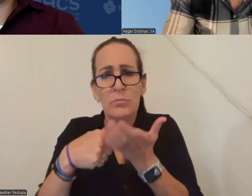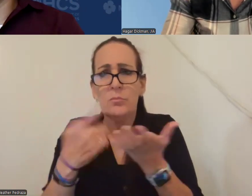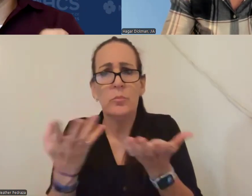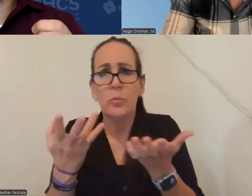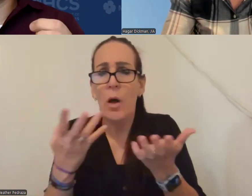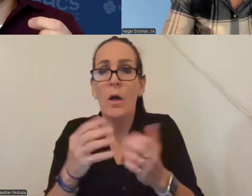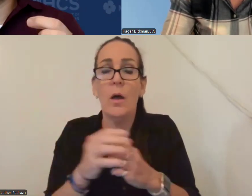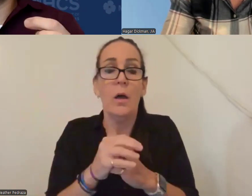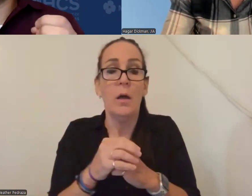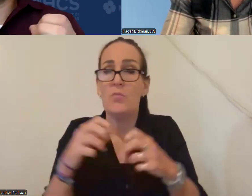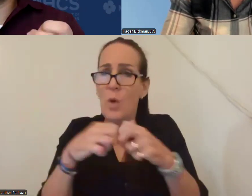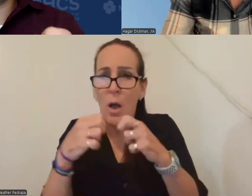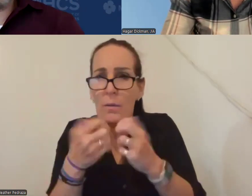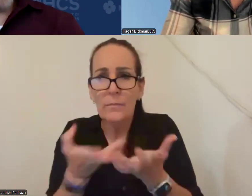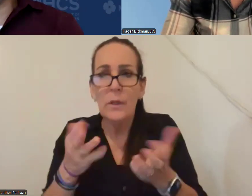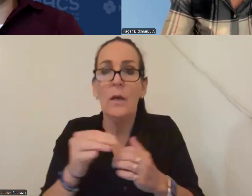Also,